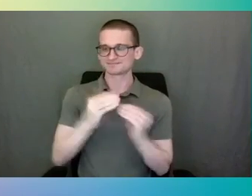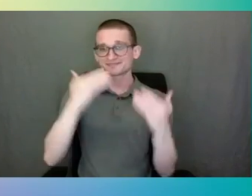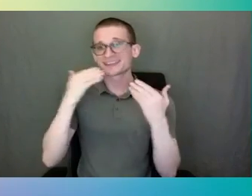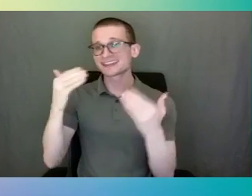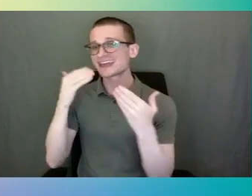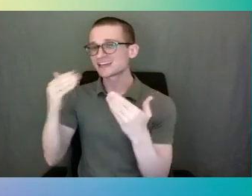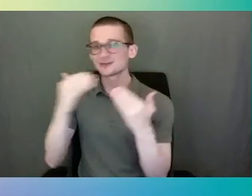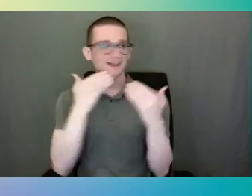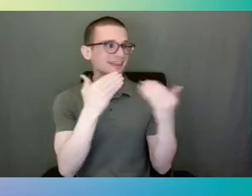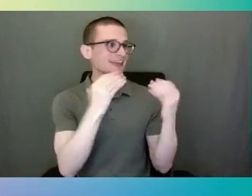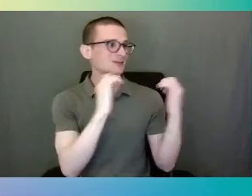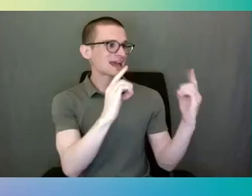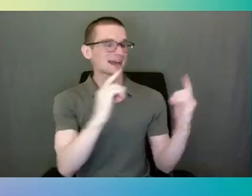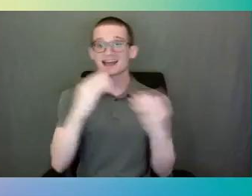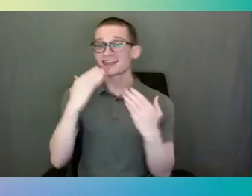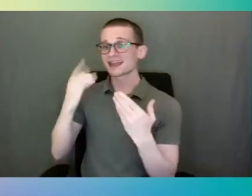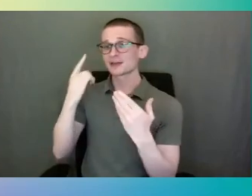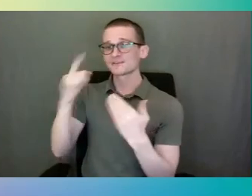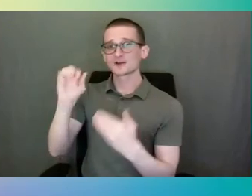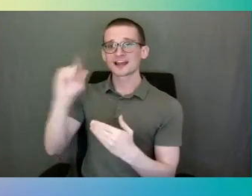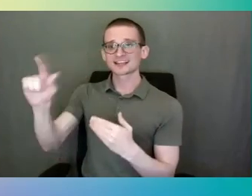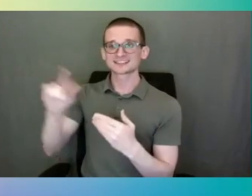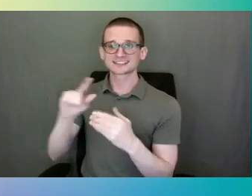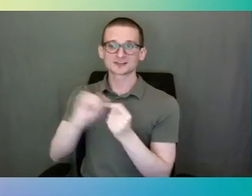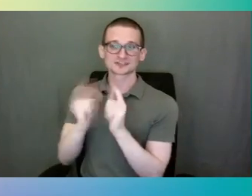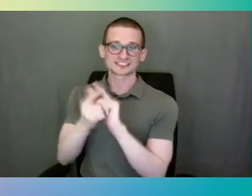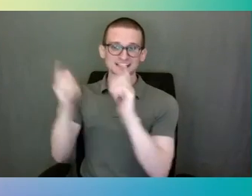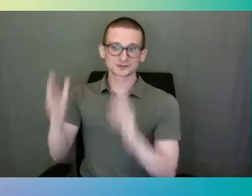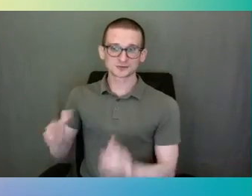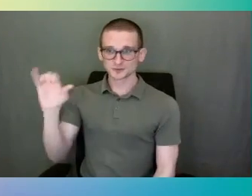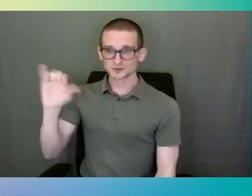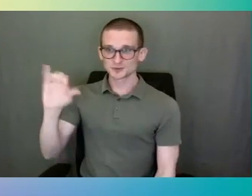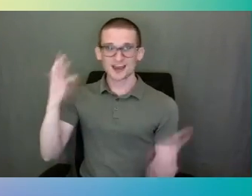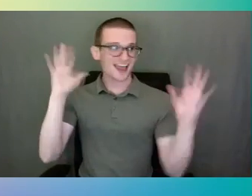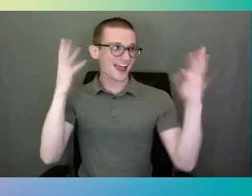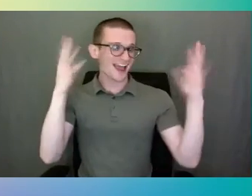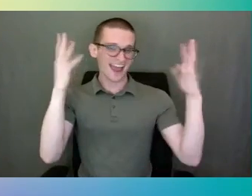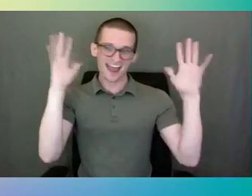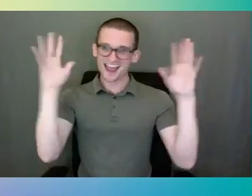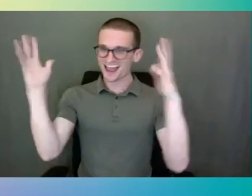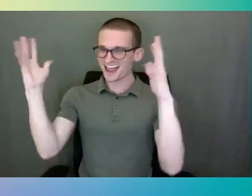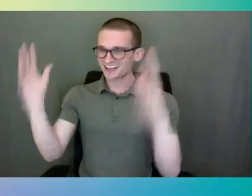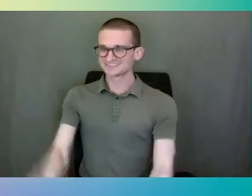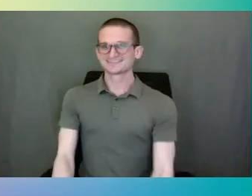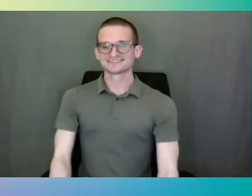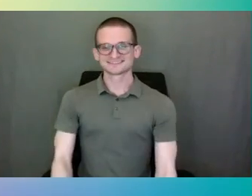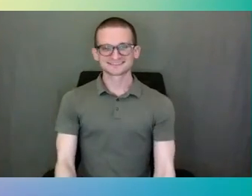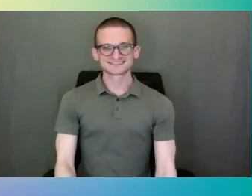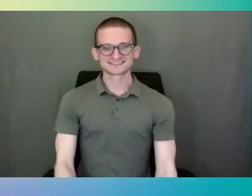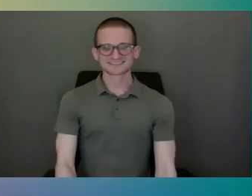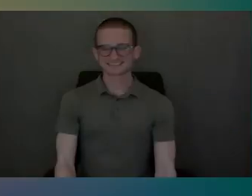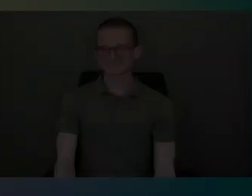you for the ASL translators, too. Oh, yeah. Yay! Thanks.